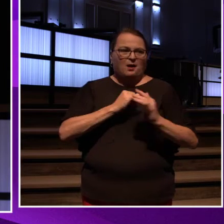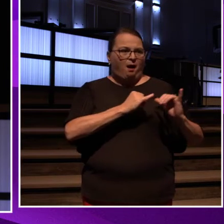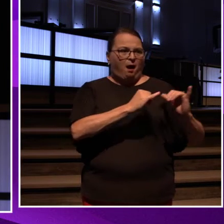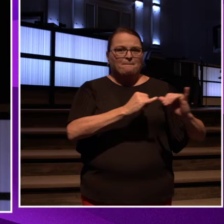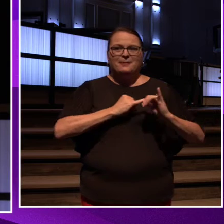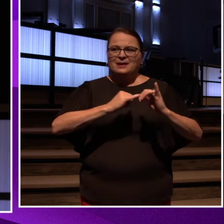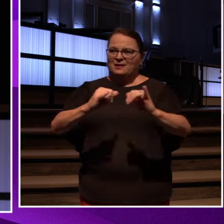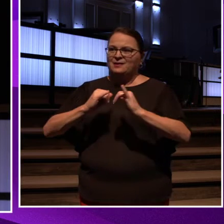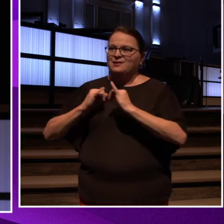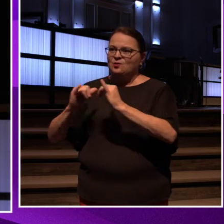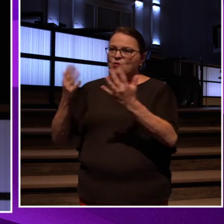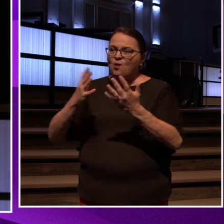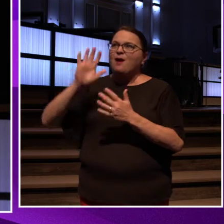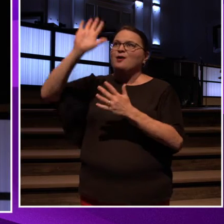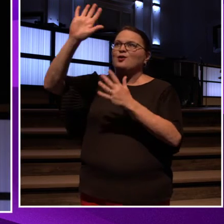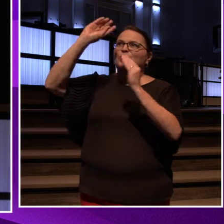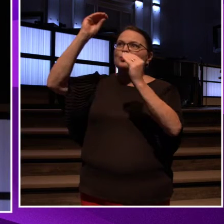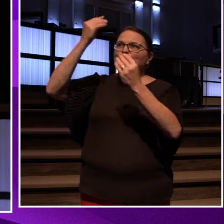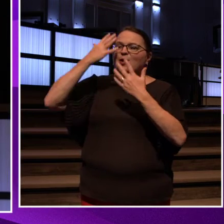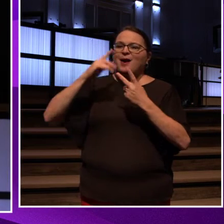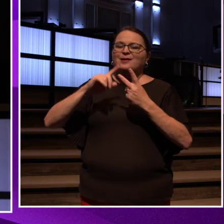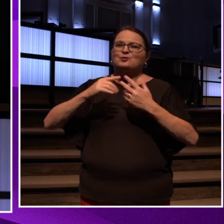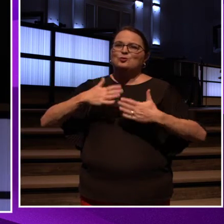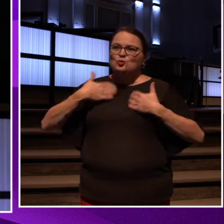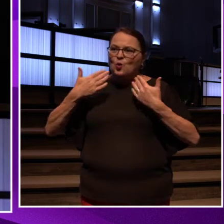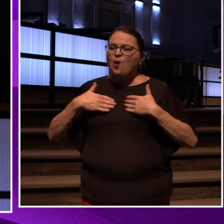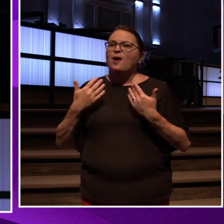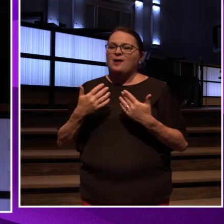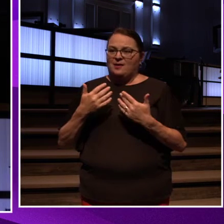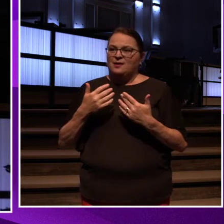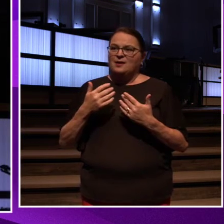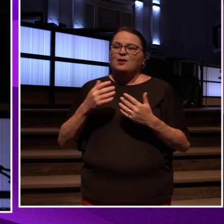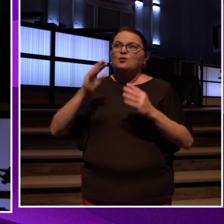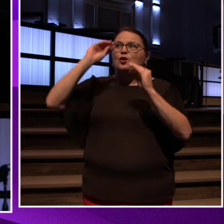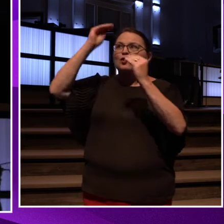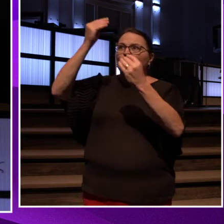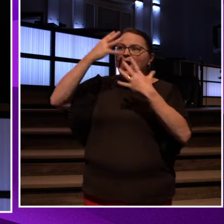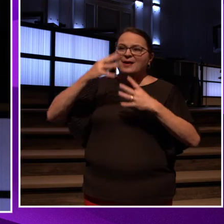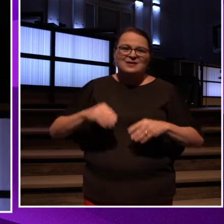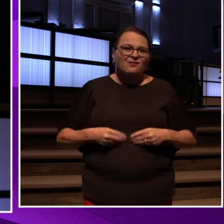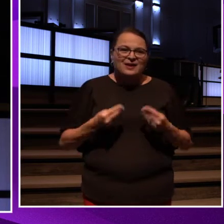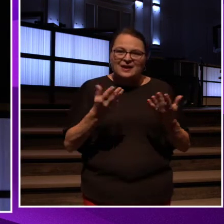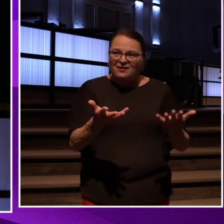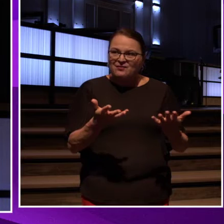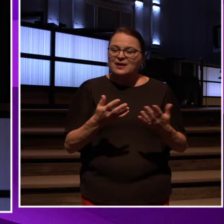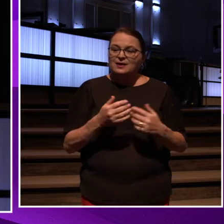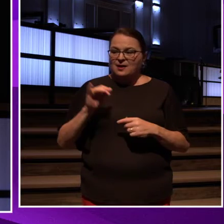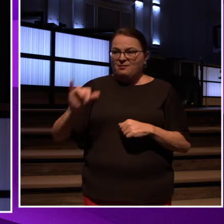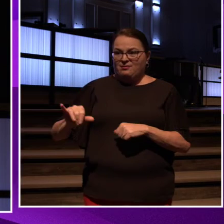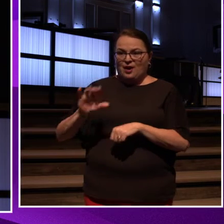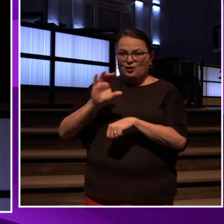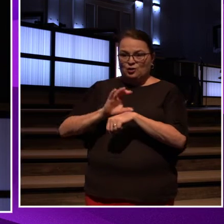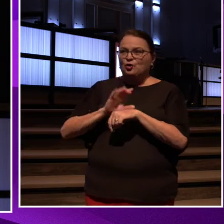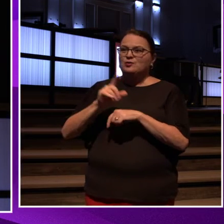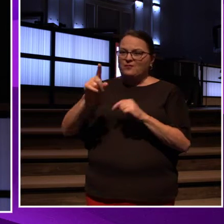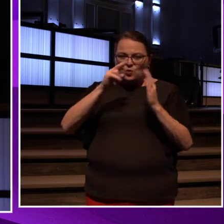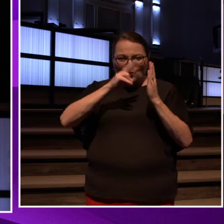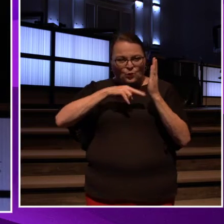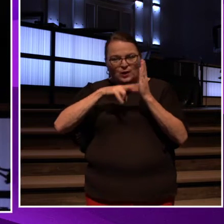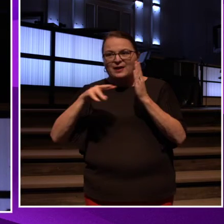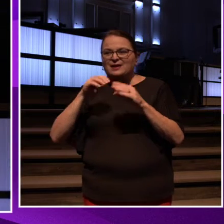the grace of joy that had been talked about in this, the grace of giving. You talking about a giving church? Read over sometime